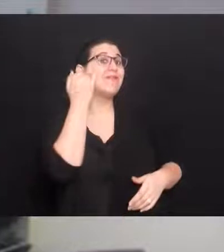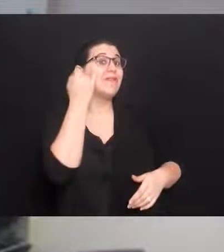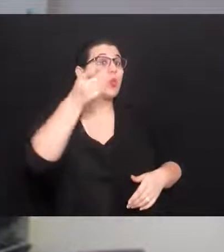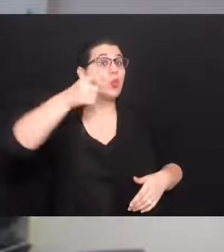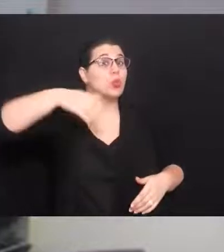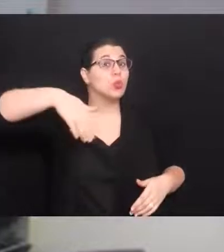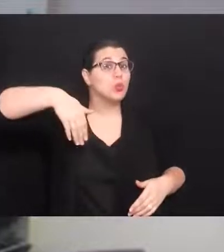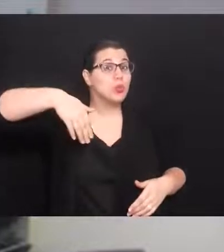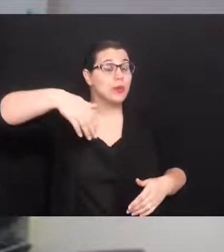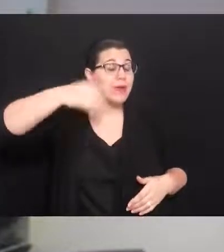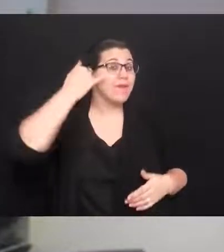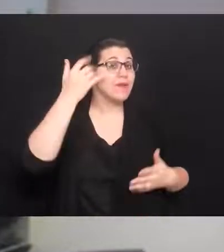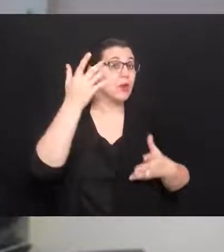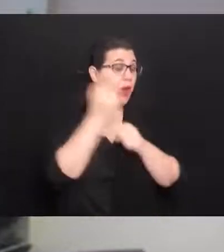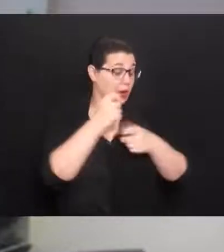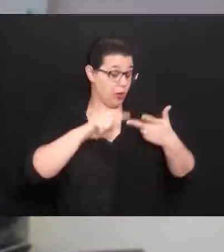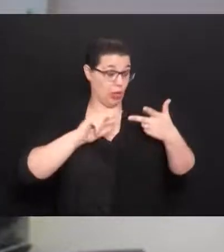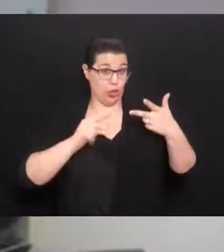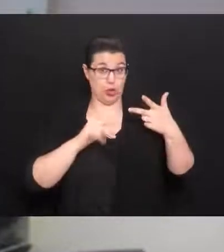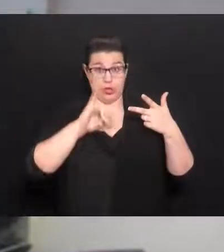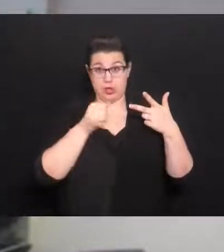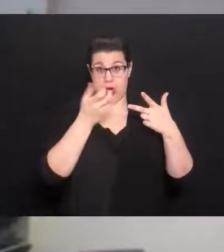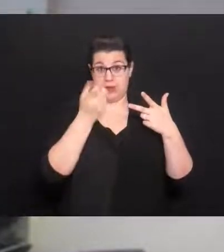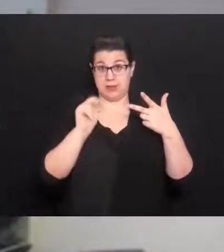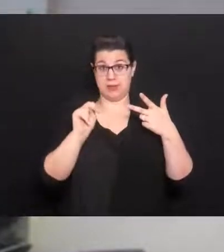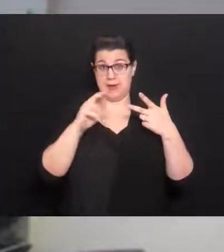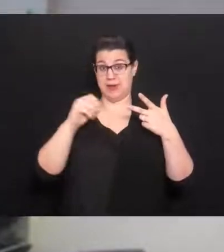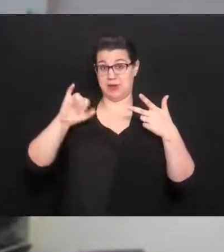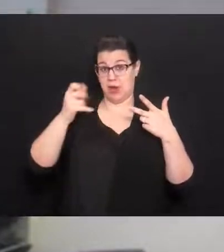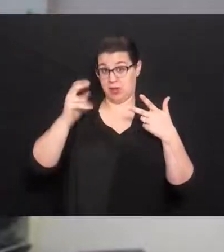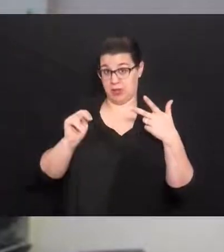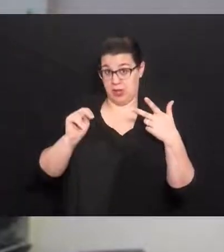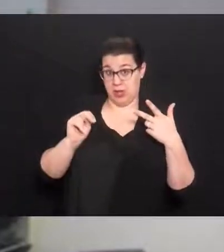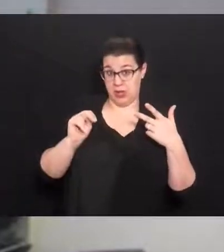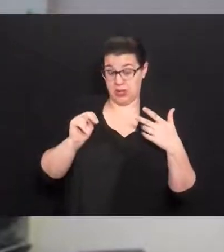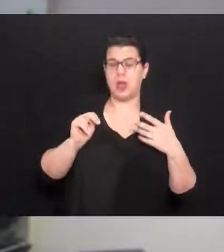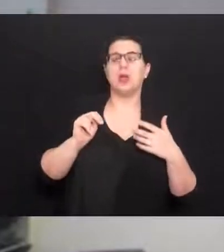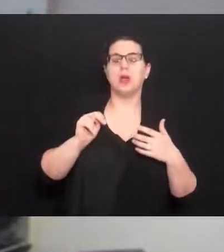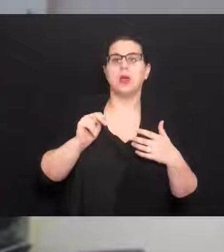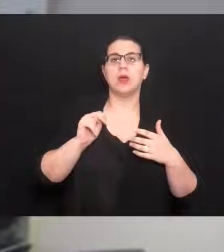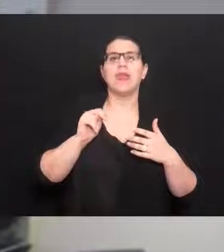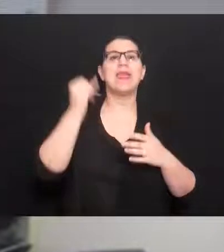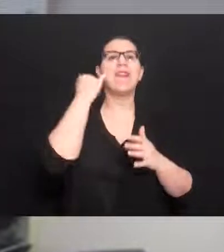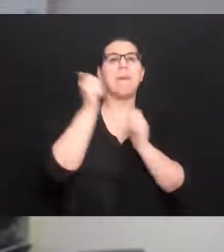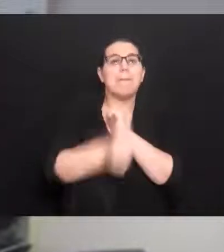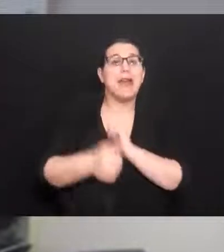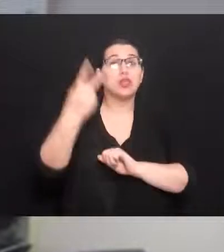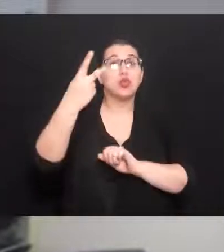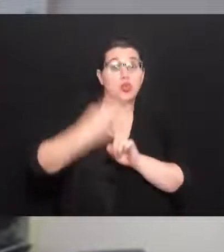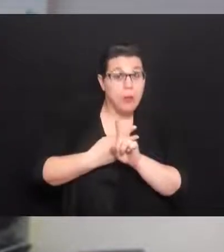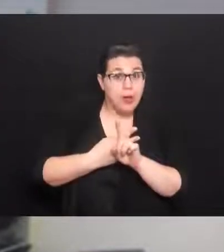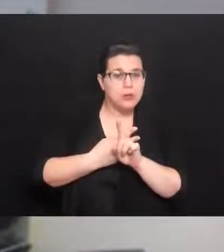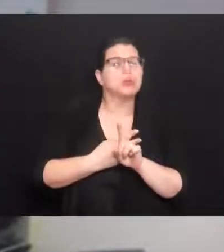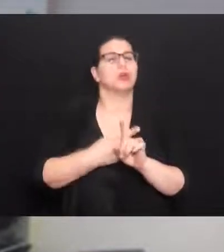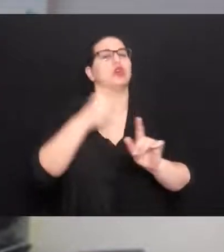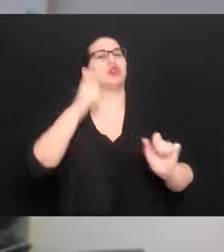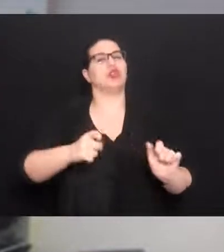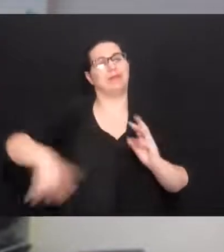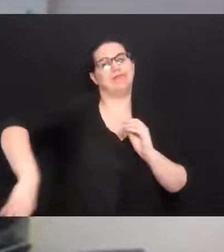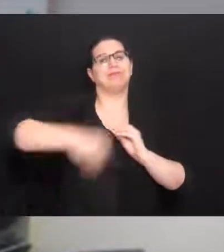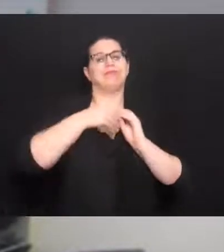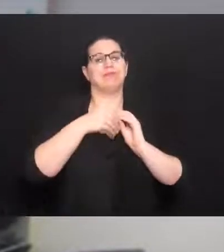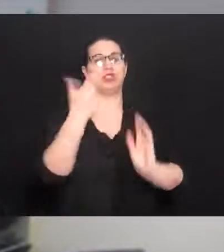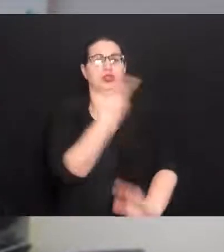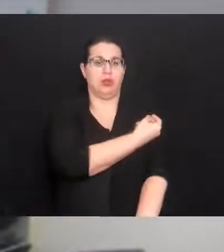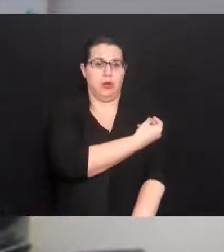2 months after the dose of Johnson & Johnson that people should consider getting a boost, and that boost can be either